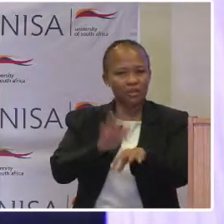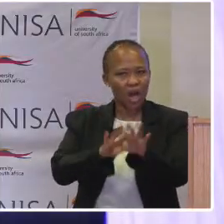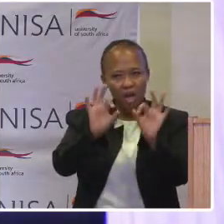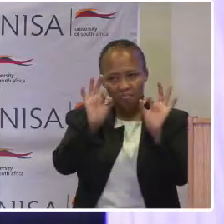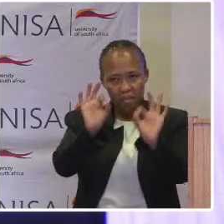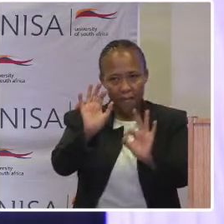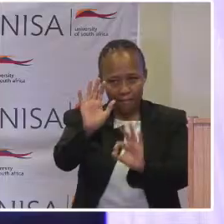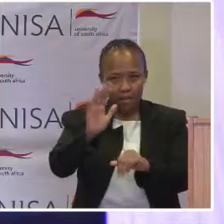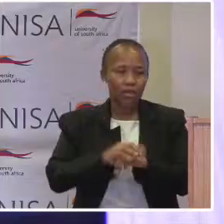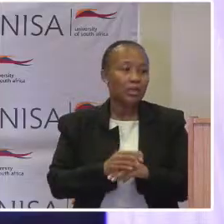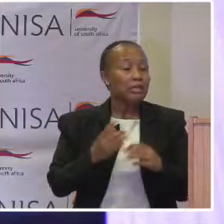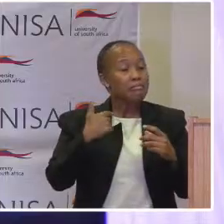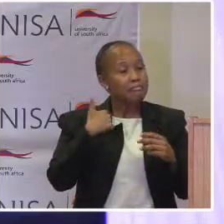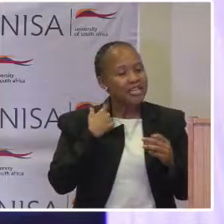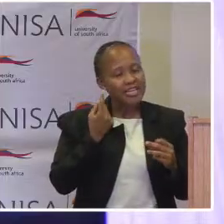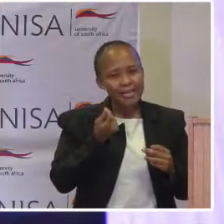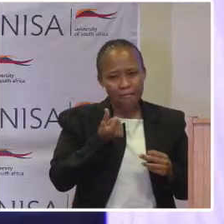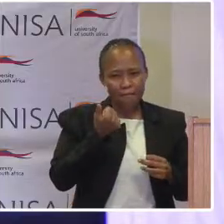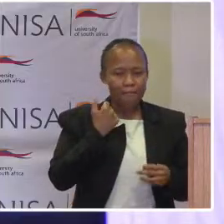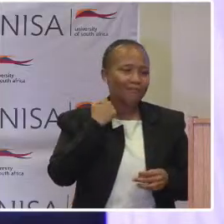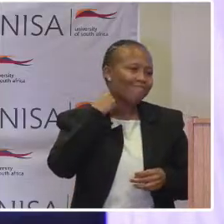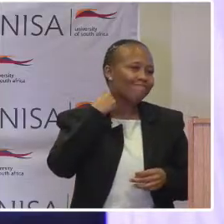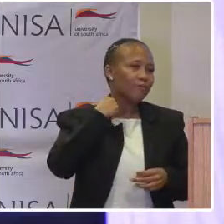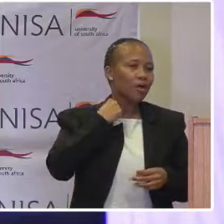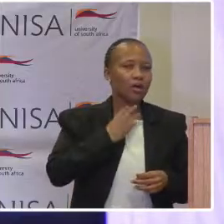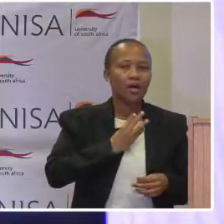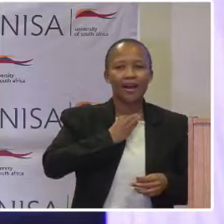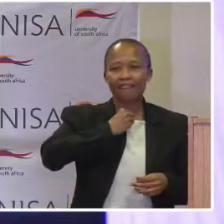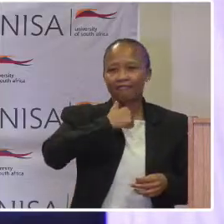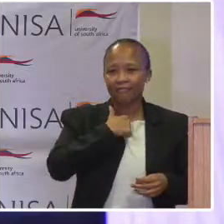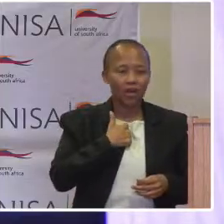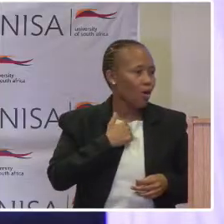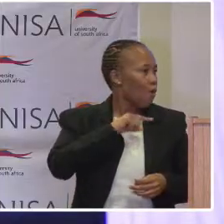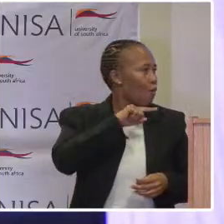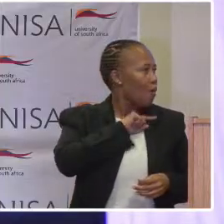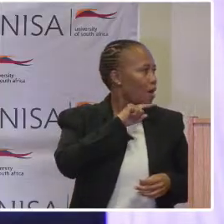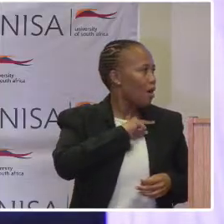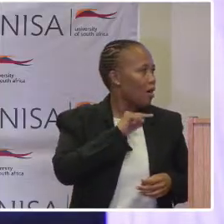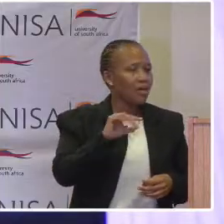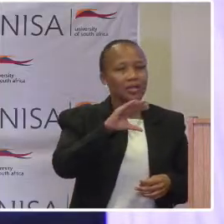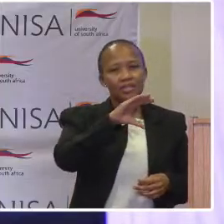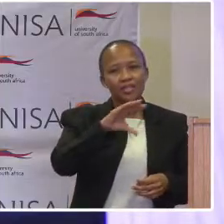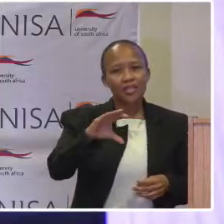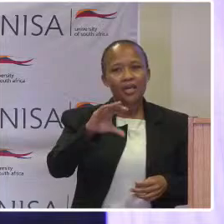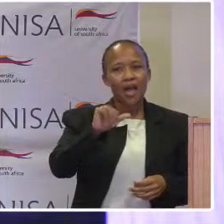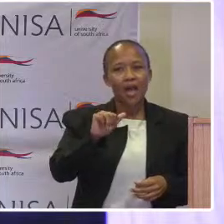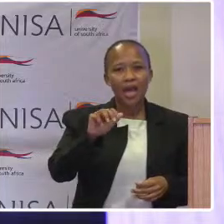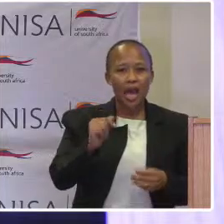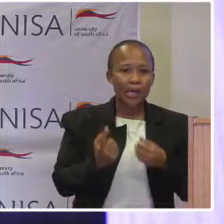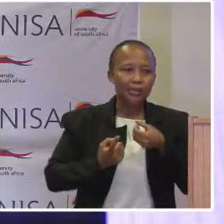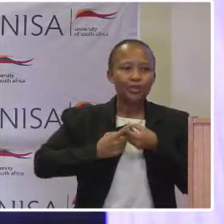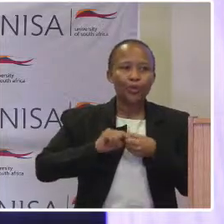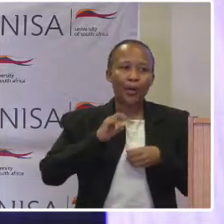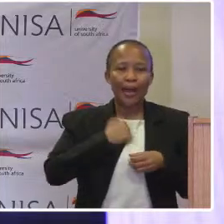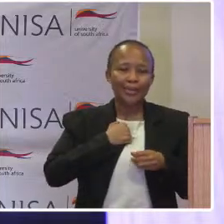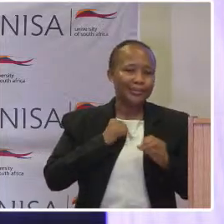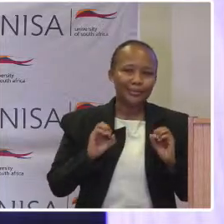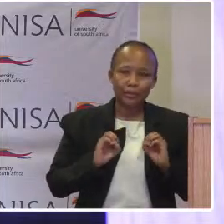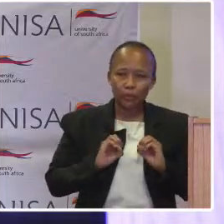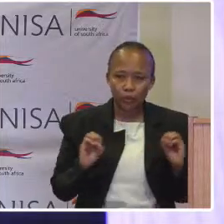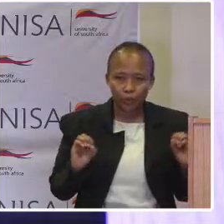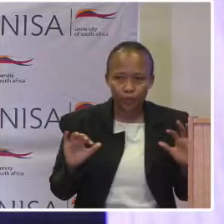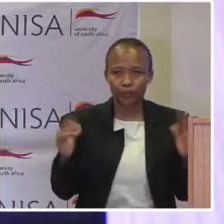disappointed now that we are not joined by the CAA, and I